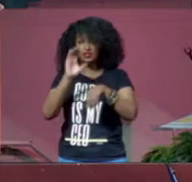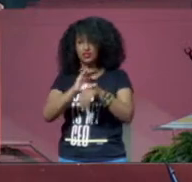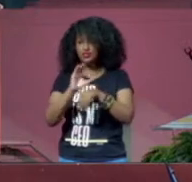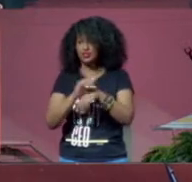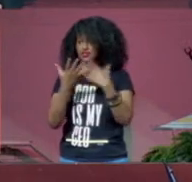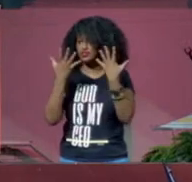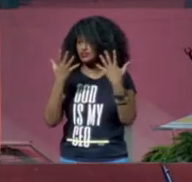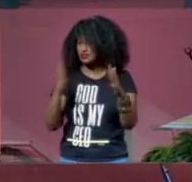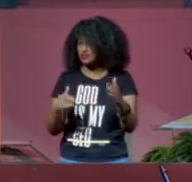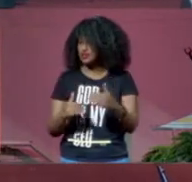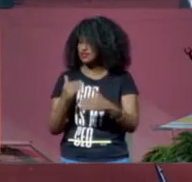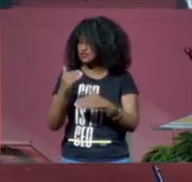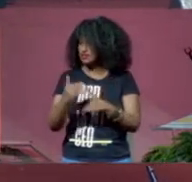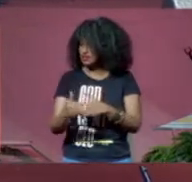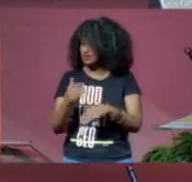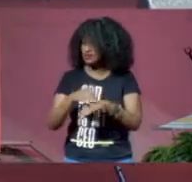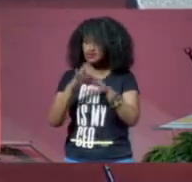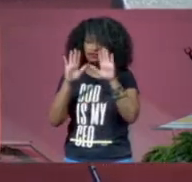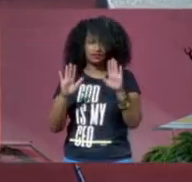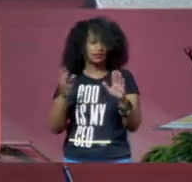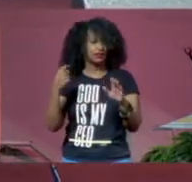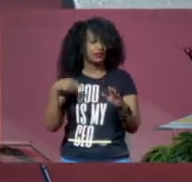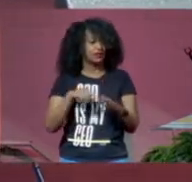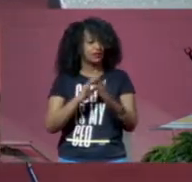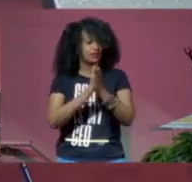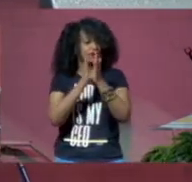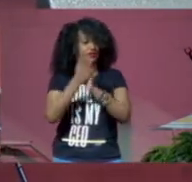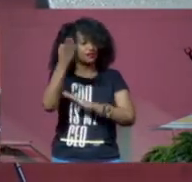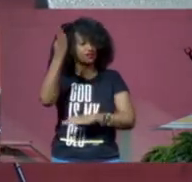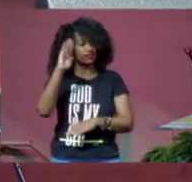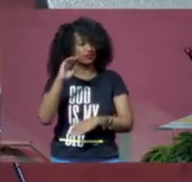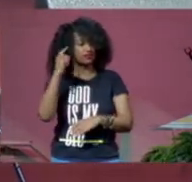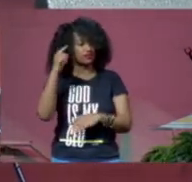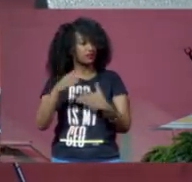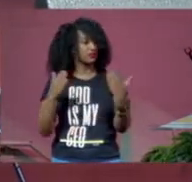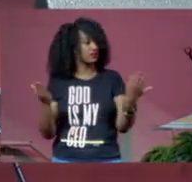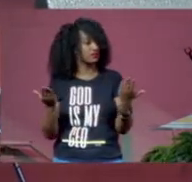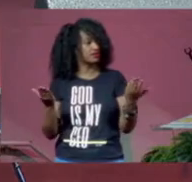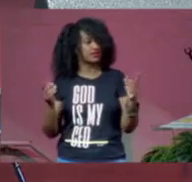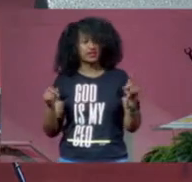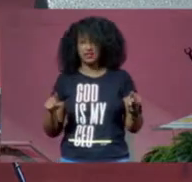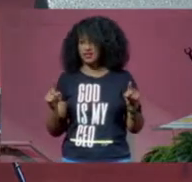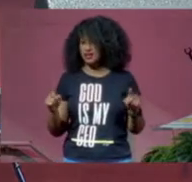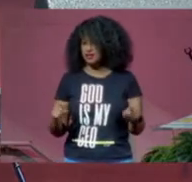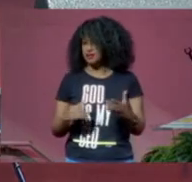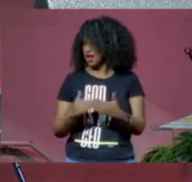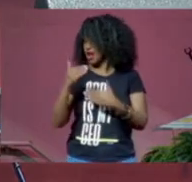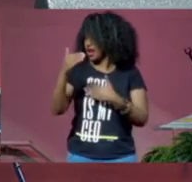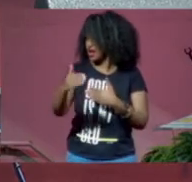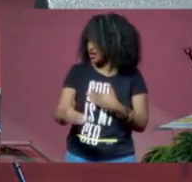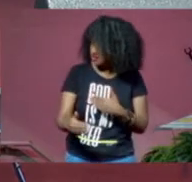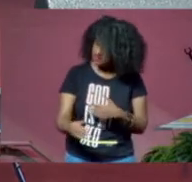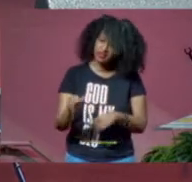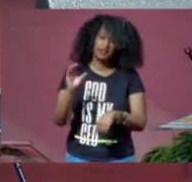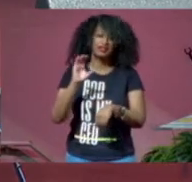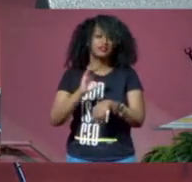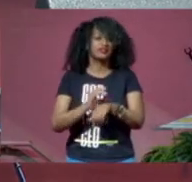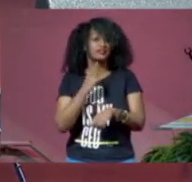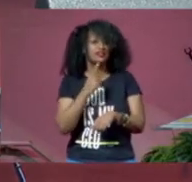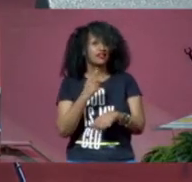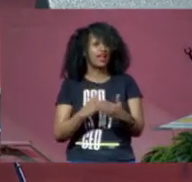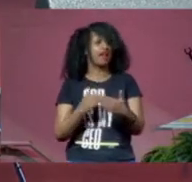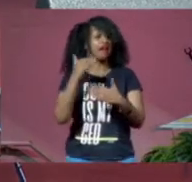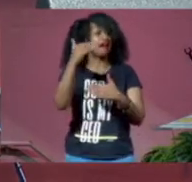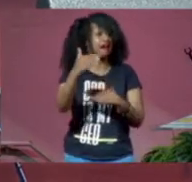right across the way, and we're going to give God thanks and praise for what he's about to do next. Let the church shout next. I said, let the church shout